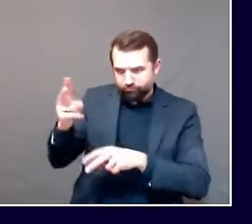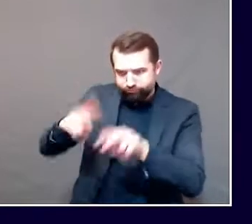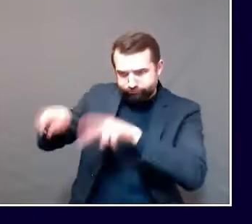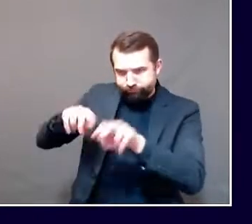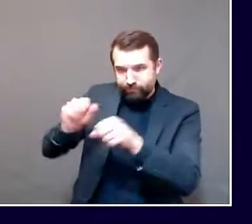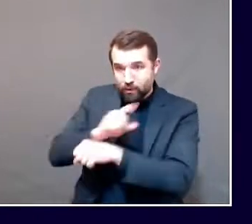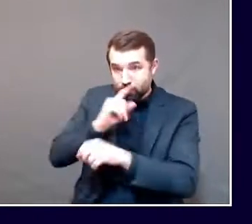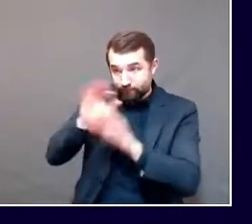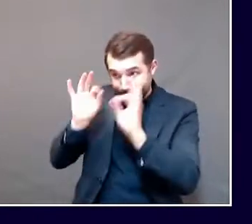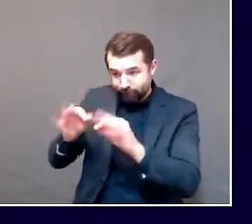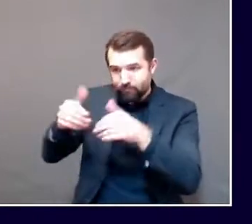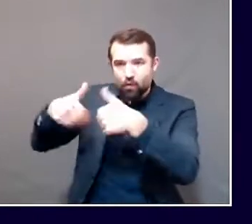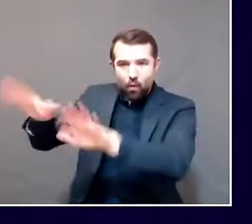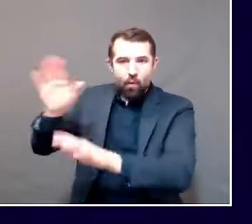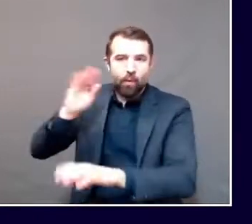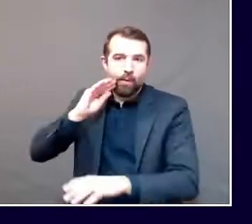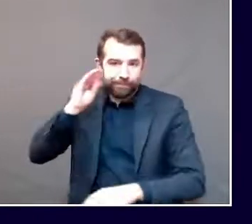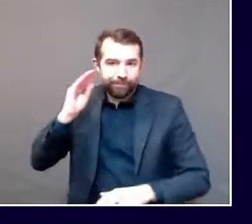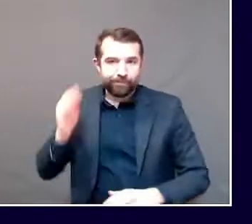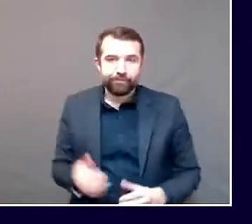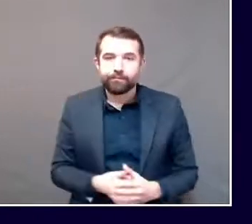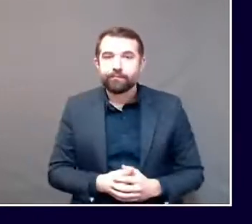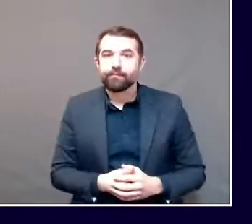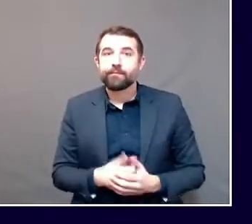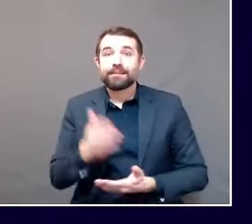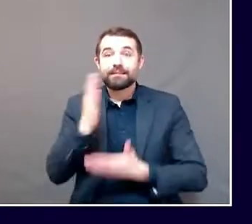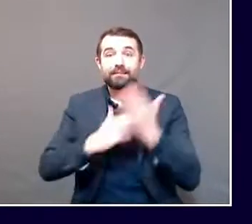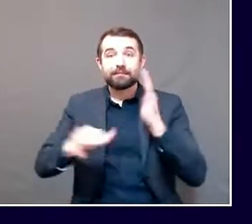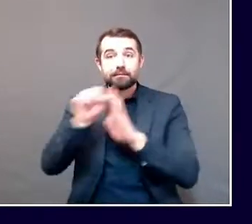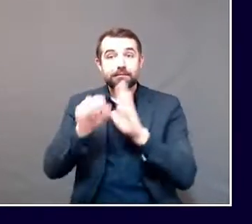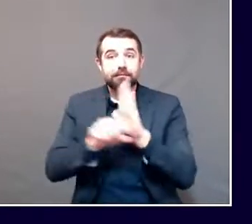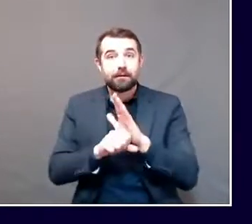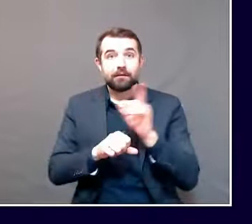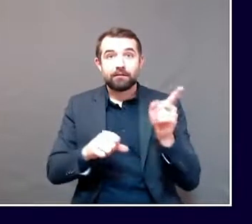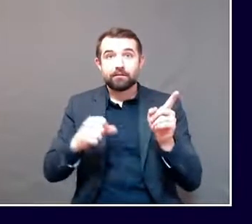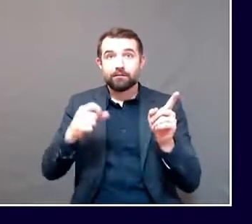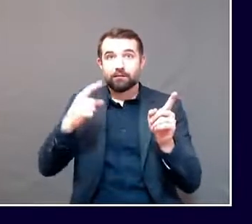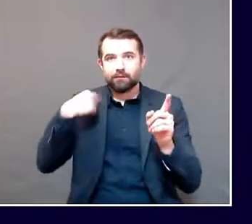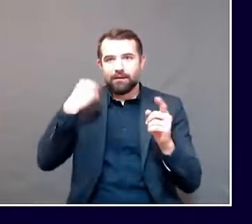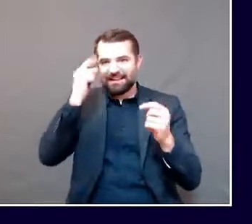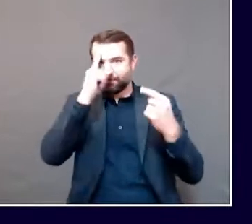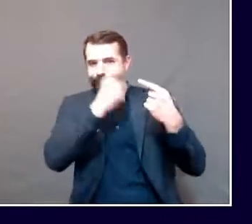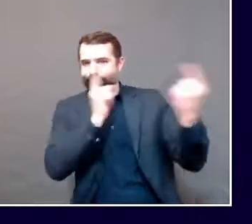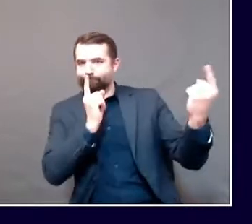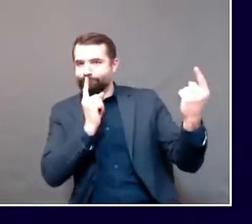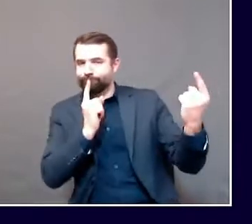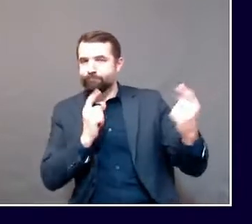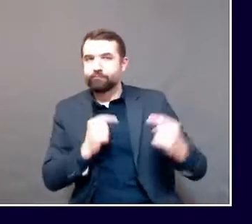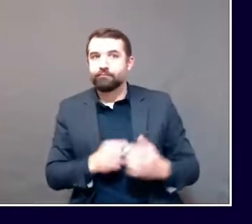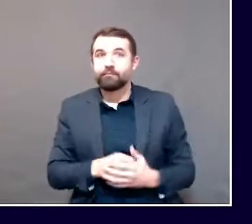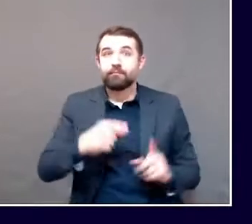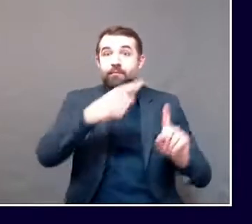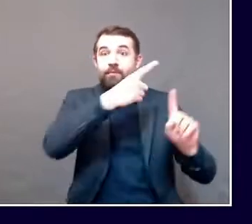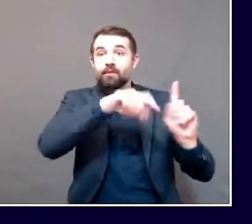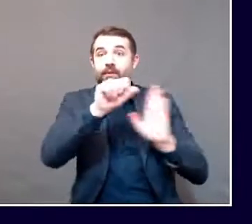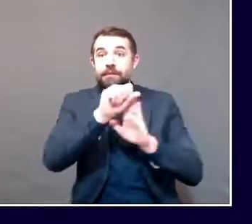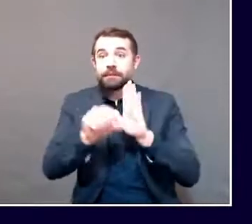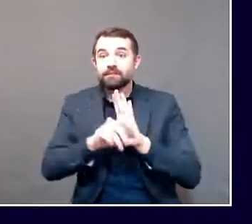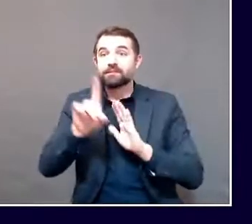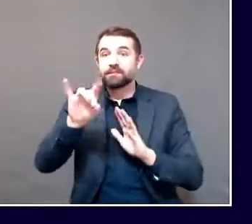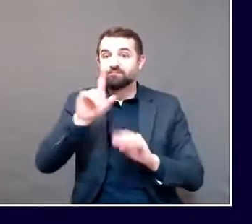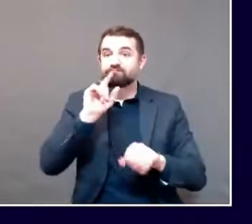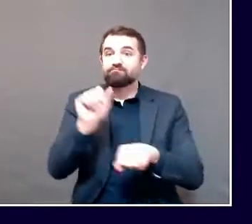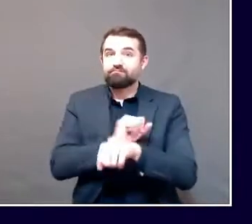respectfully disagree with, and for example, use a drive-through model. We may, for example, have individuals who have an allergic reaction that